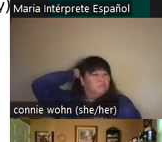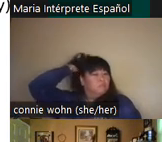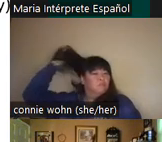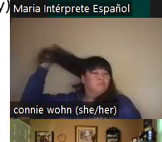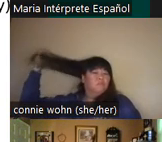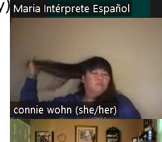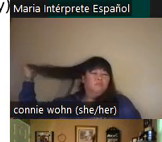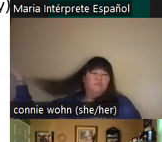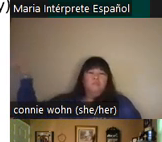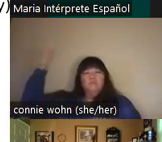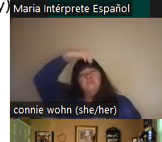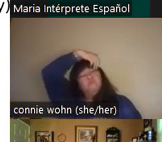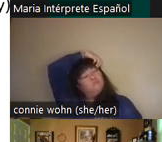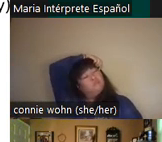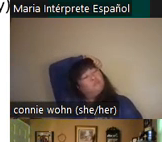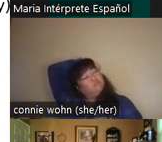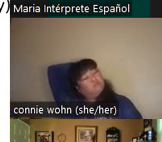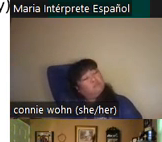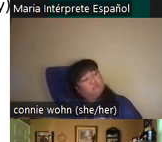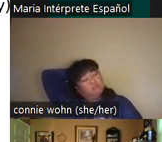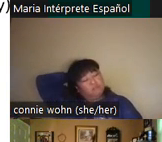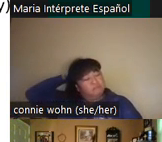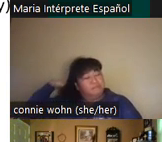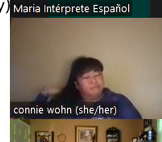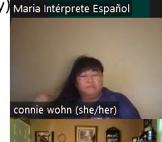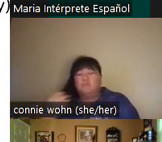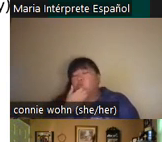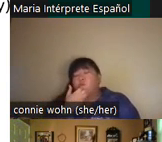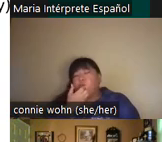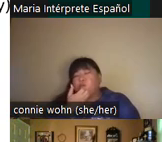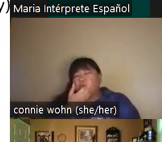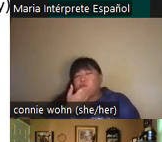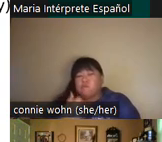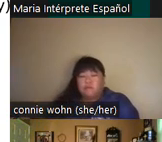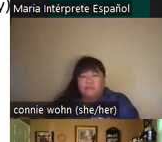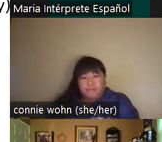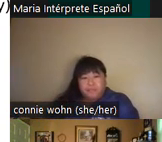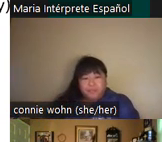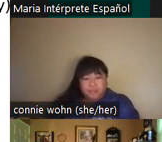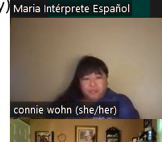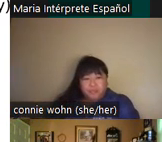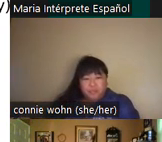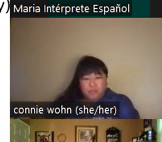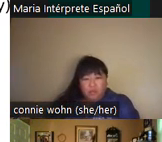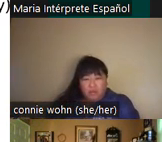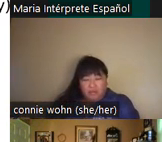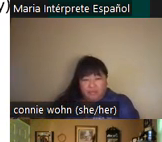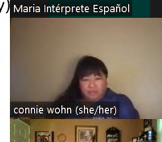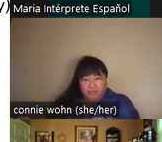any questions or any comments, but let's read these community agreements